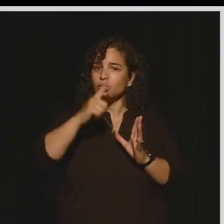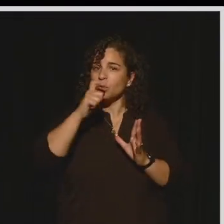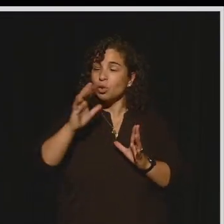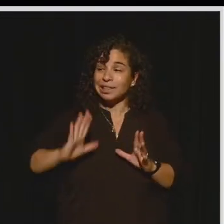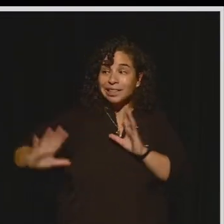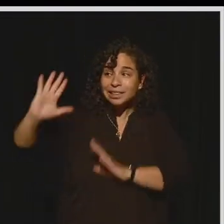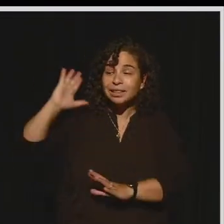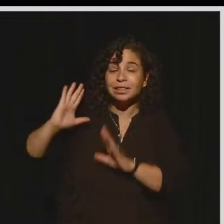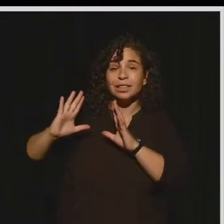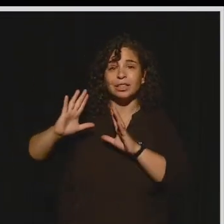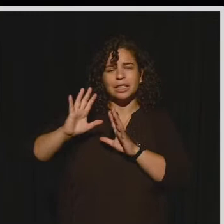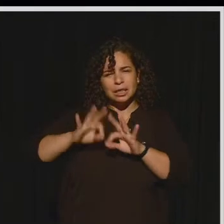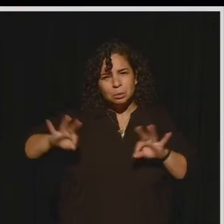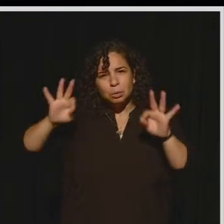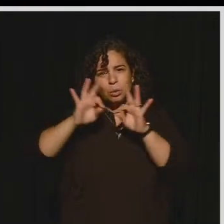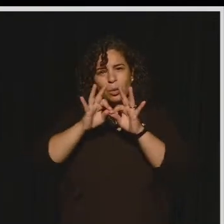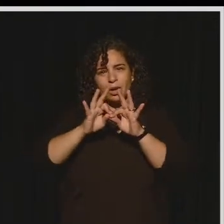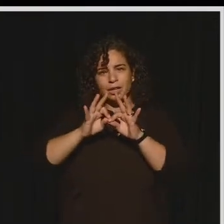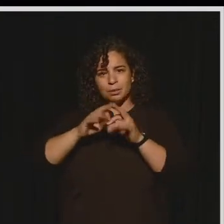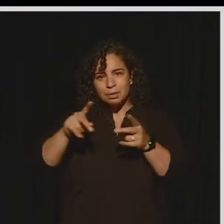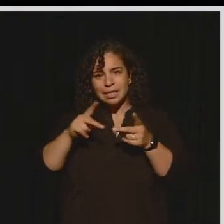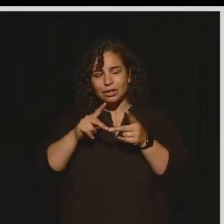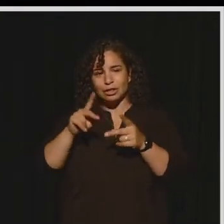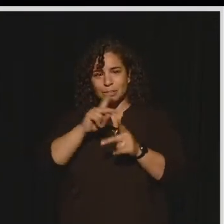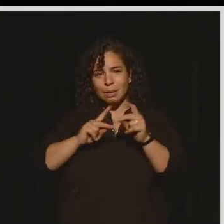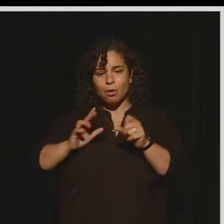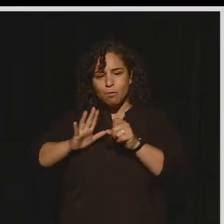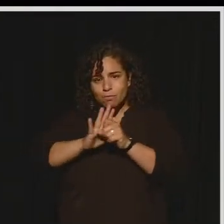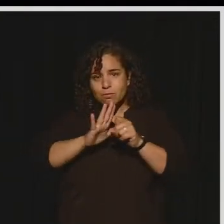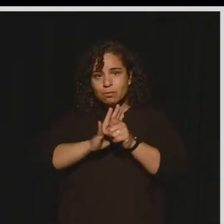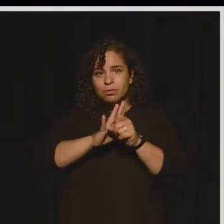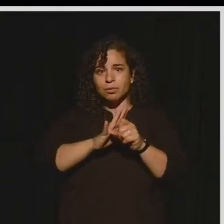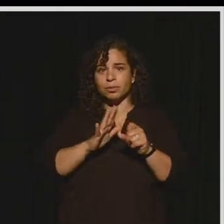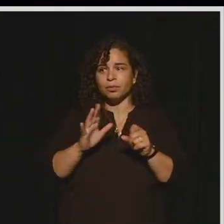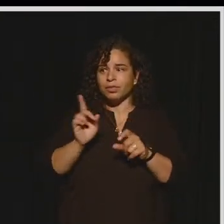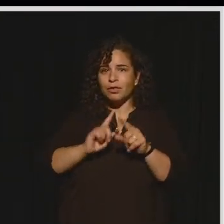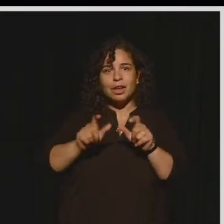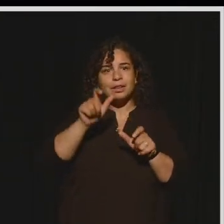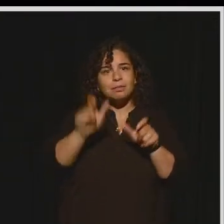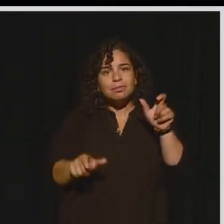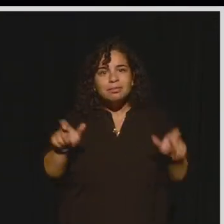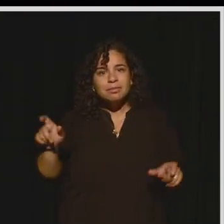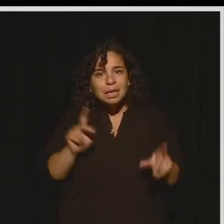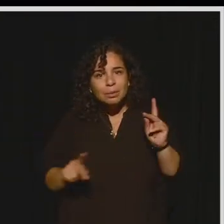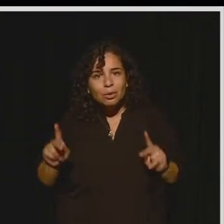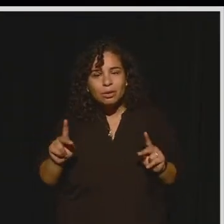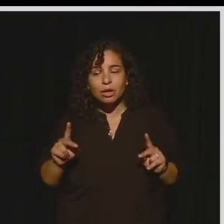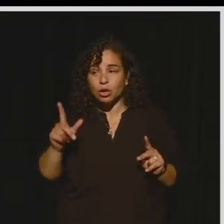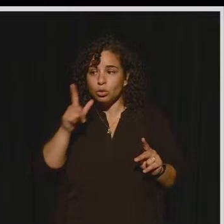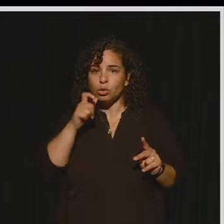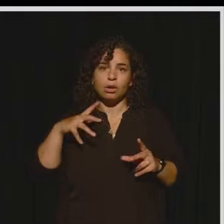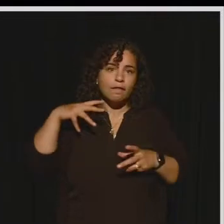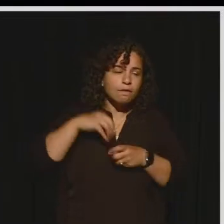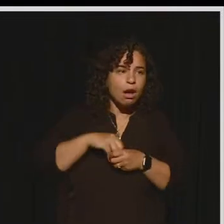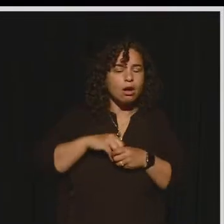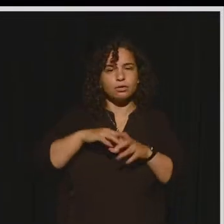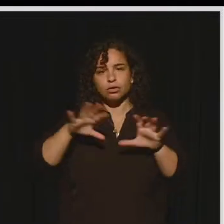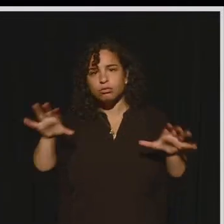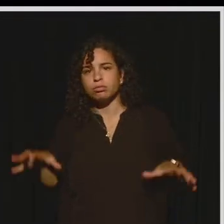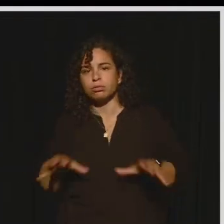that time, you know, and the players through our history that have got us to here, to a point where